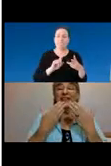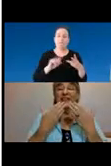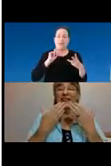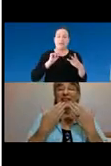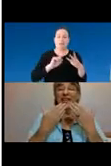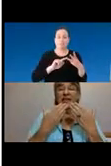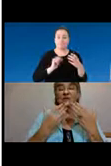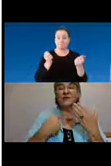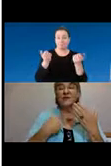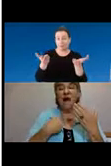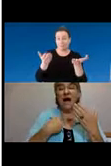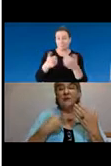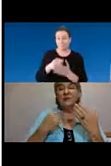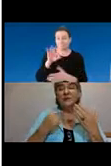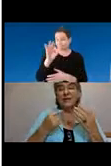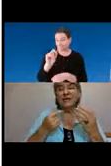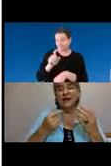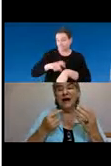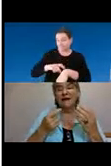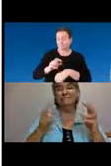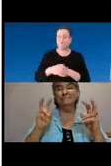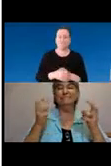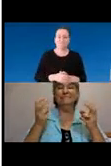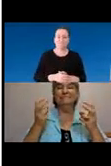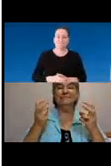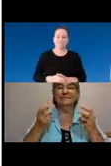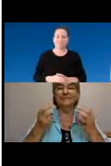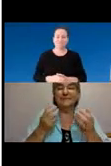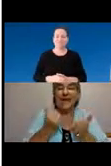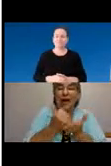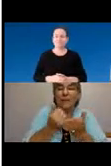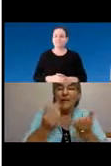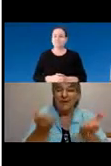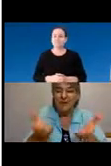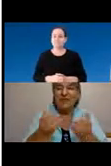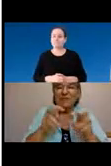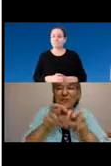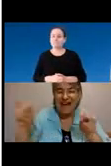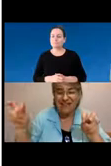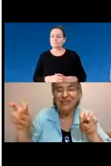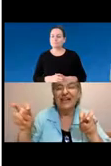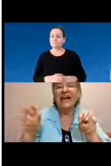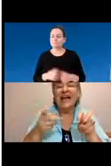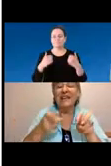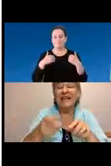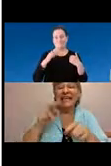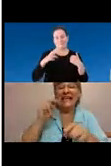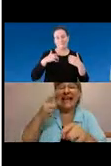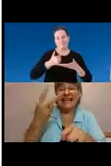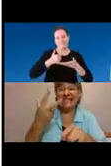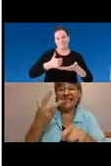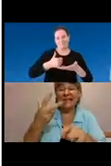Thank you. Thank you. So I'm going to be helping with the panel, And